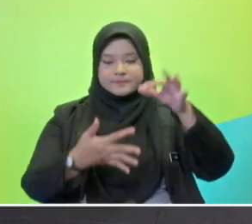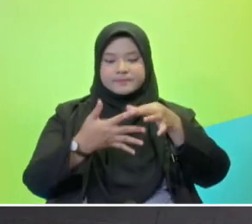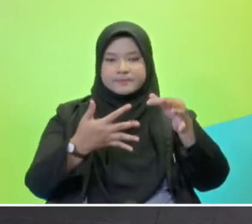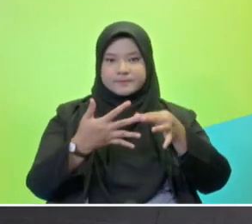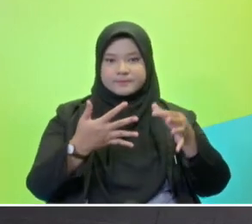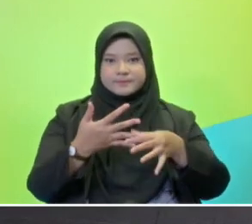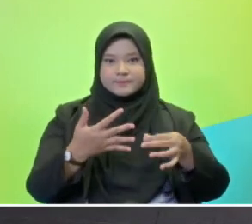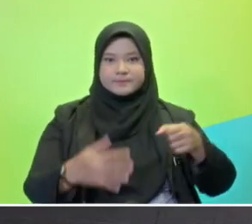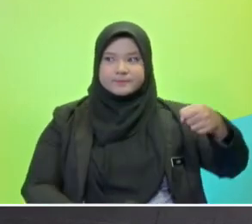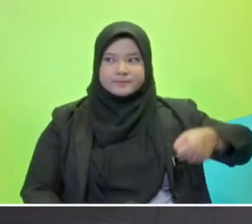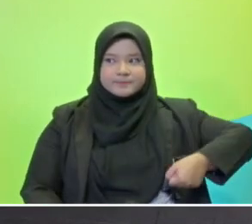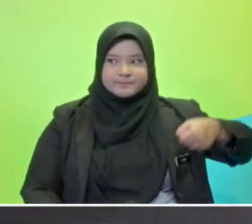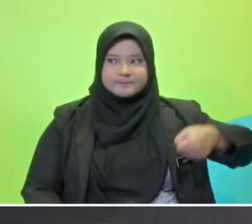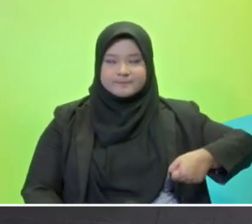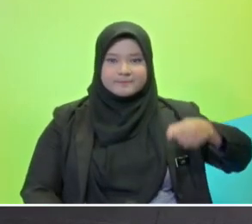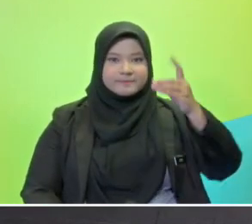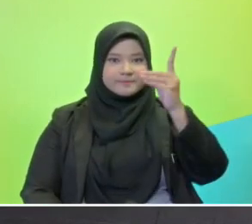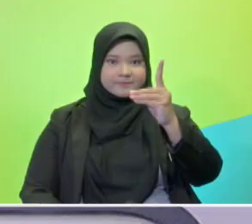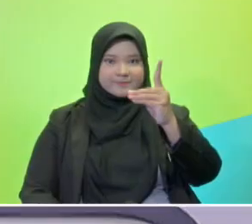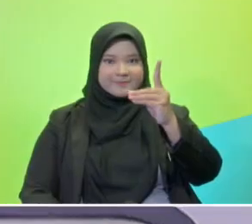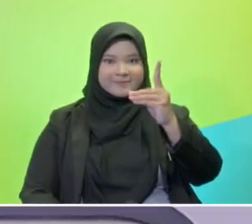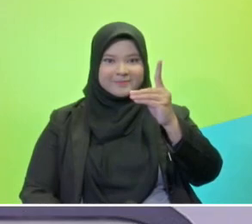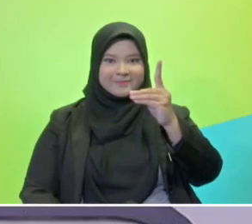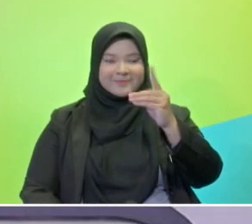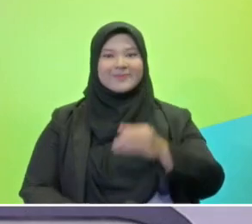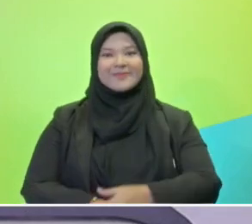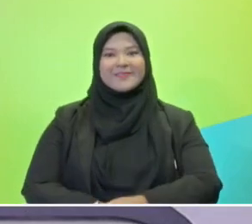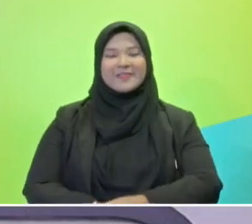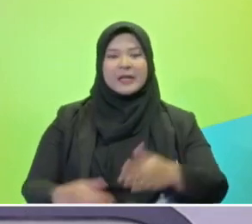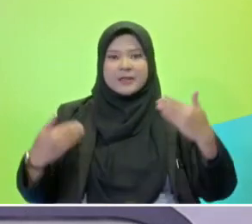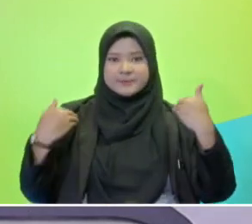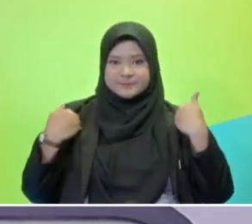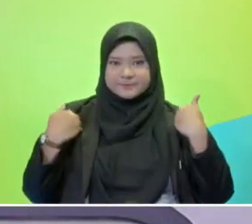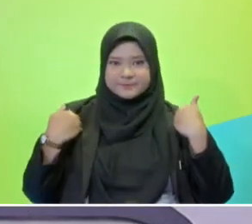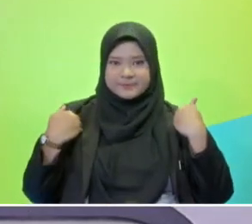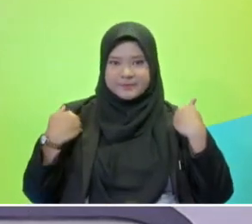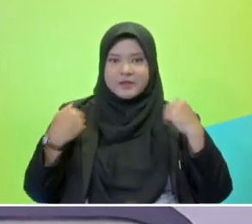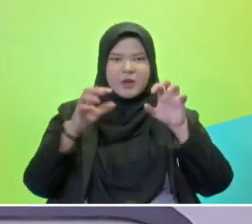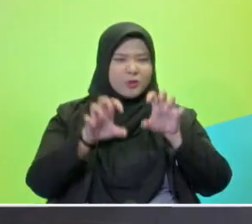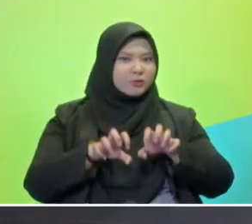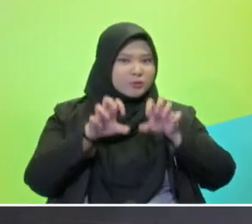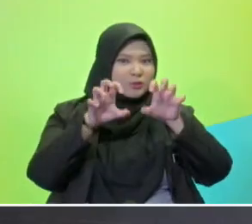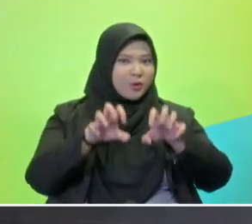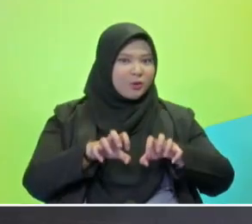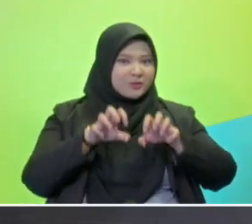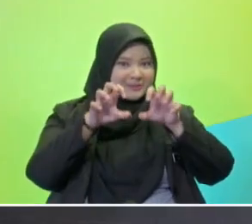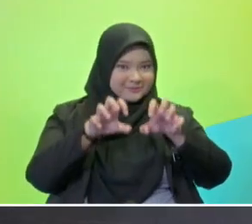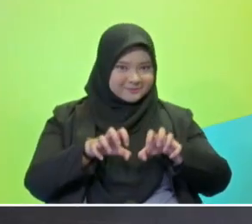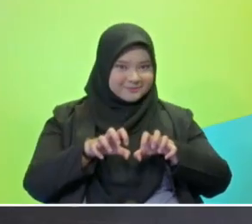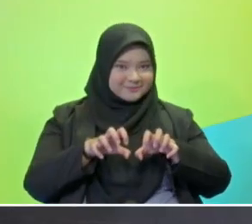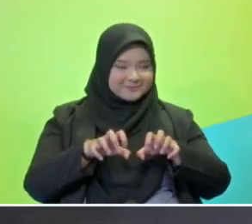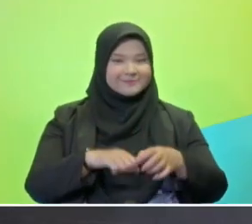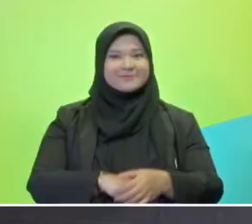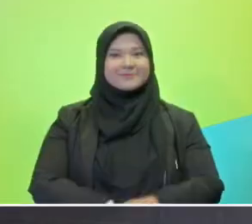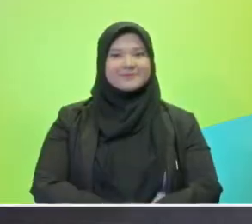out? Okay. I got a dog. So you can use the phrase given here. Mm-hmm. So I will